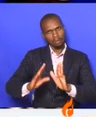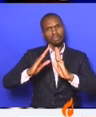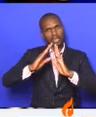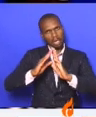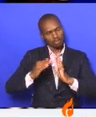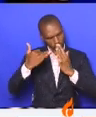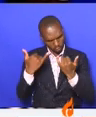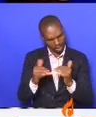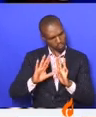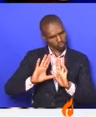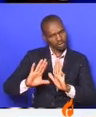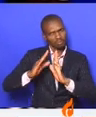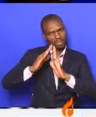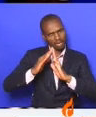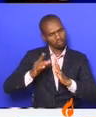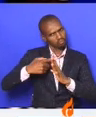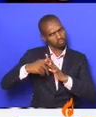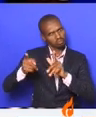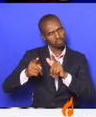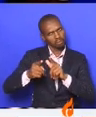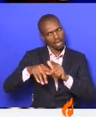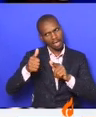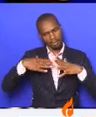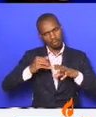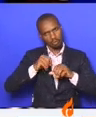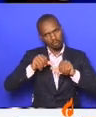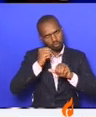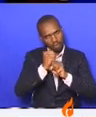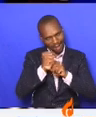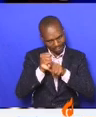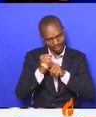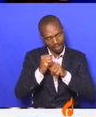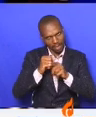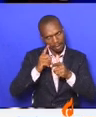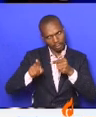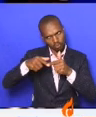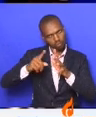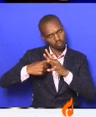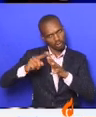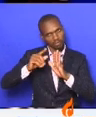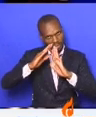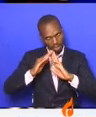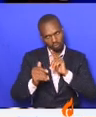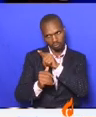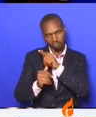now for the rest of the sitting. Leave the chamber.